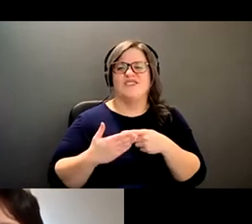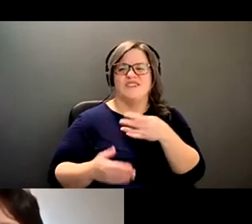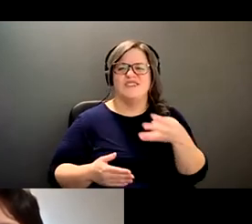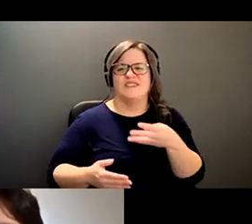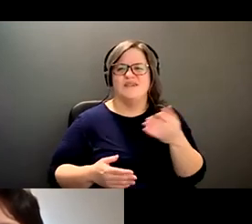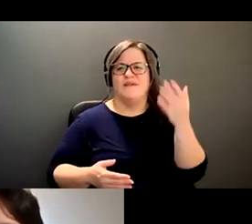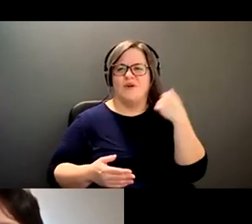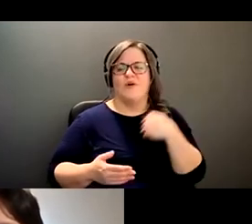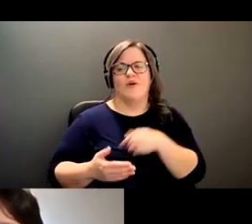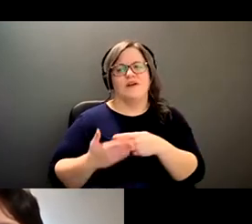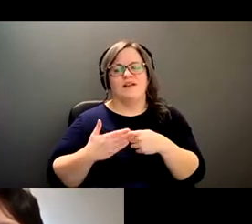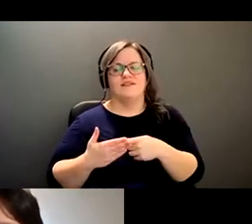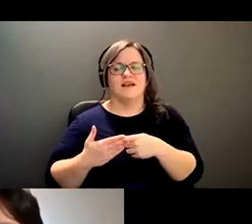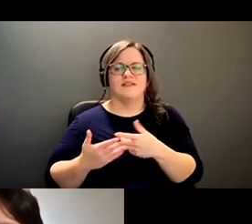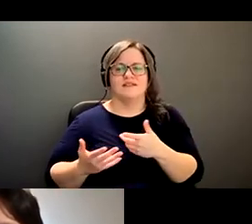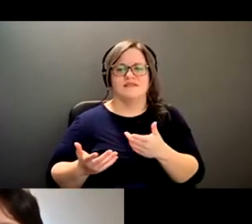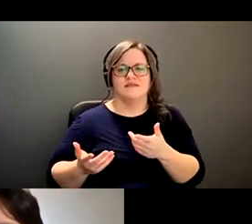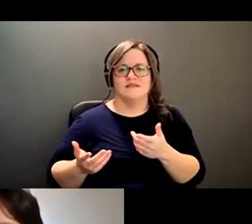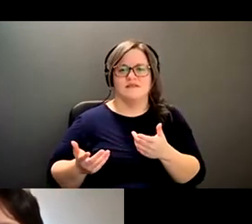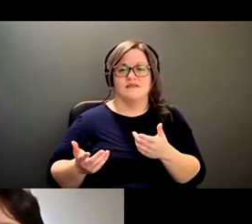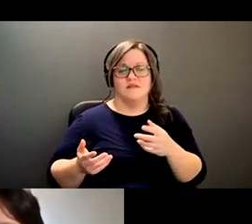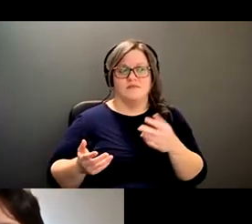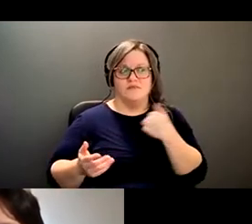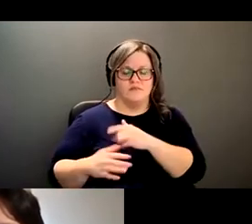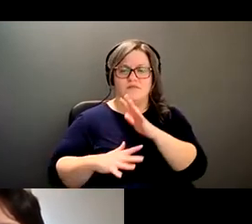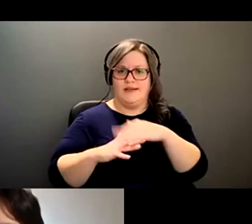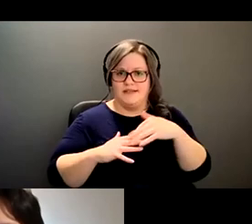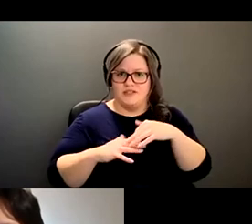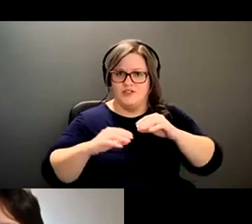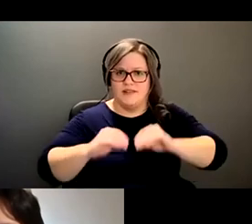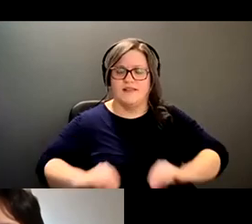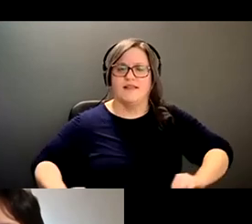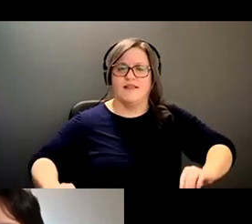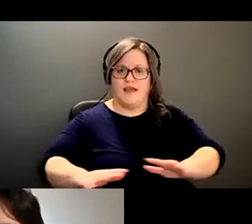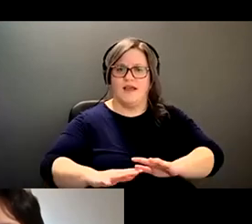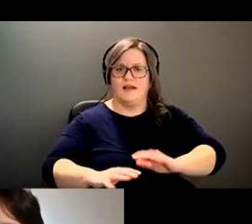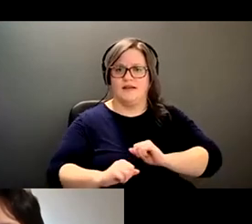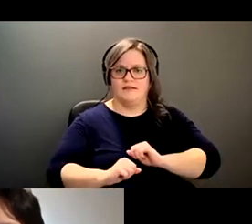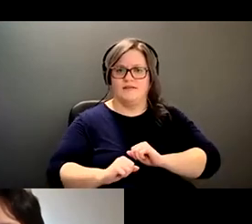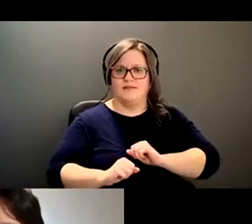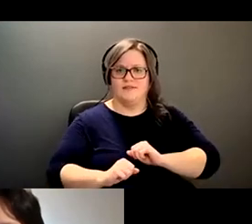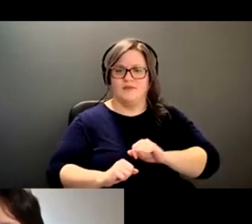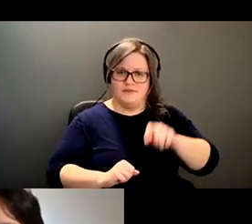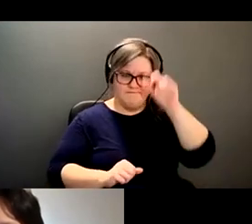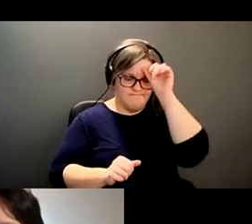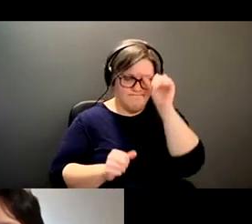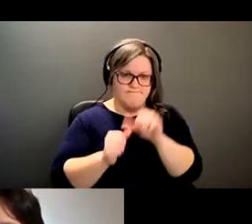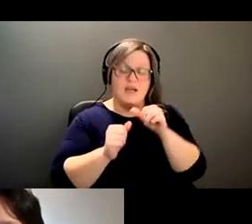about permissions and, you know, being on Indigenous land or being somewhere that's not a clean canvas